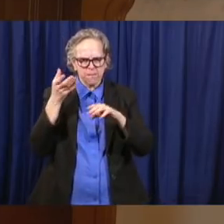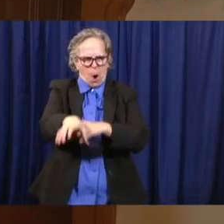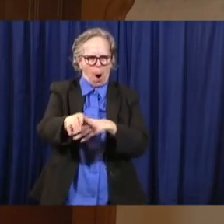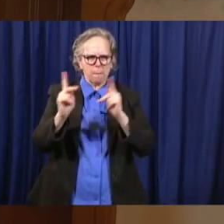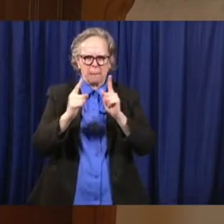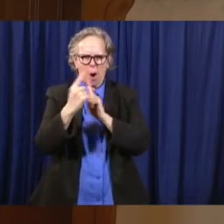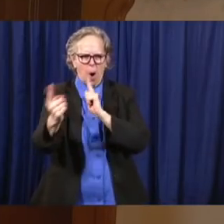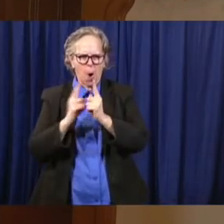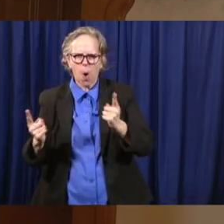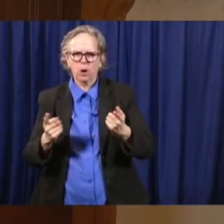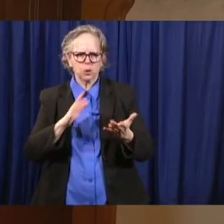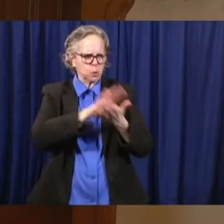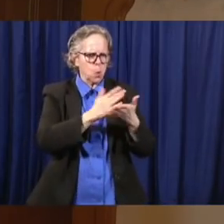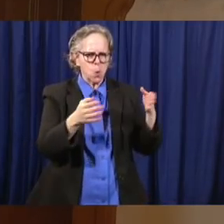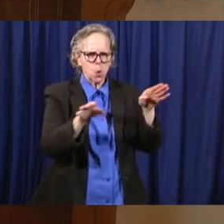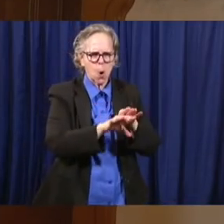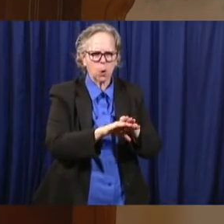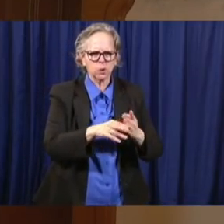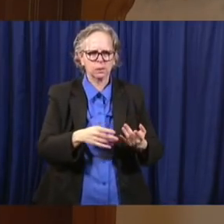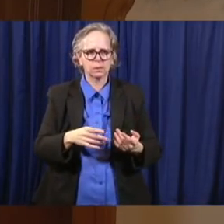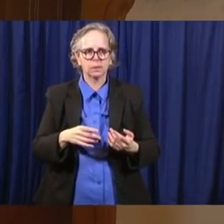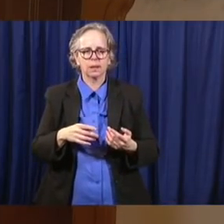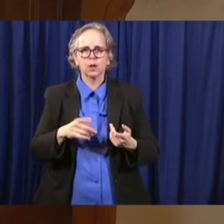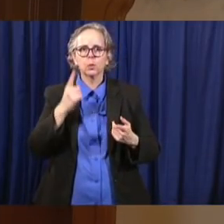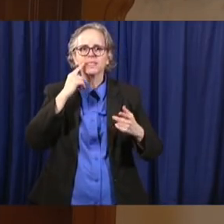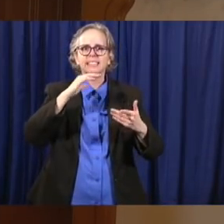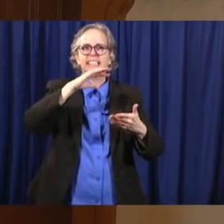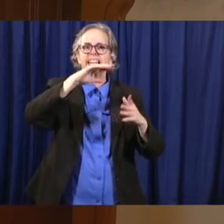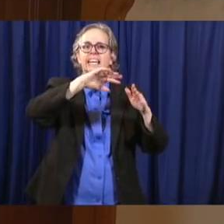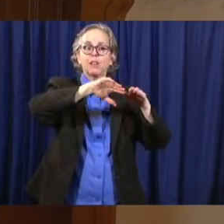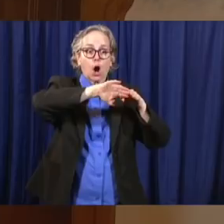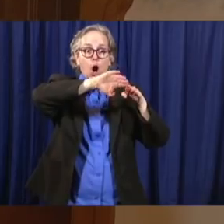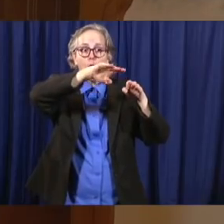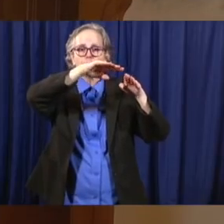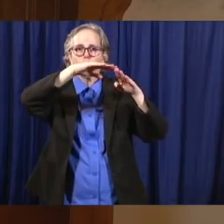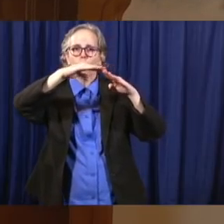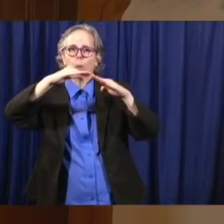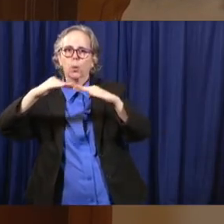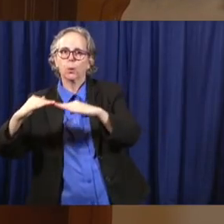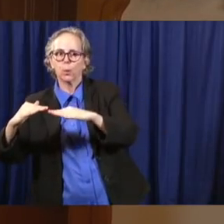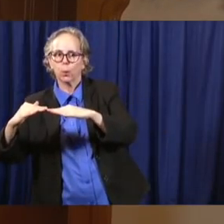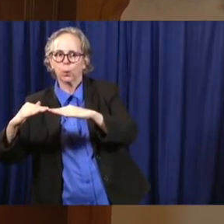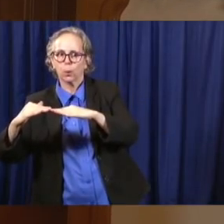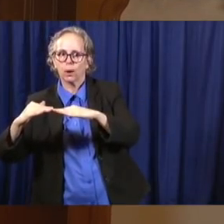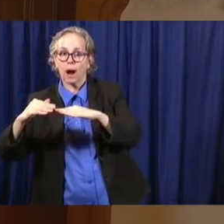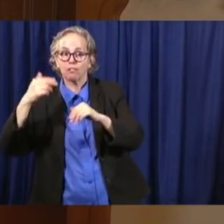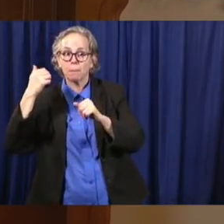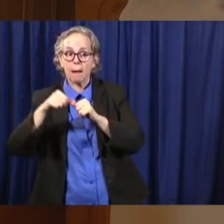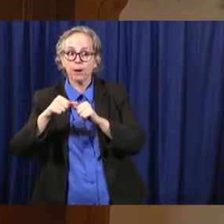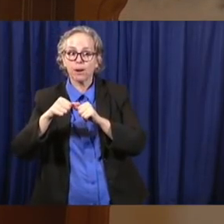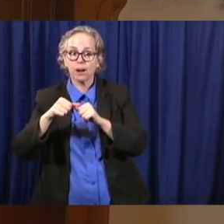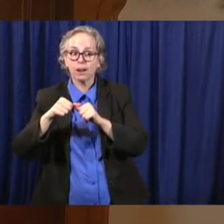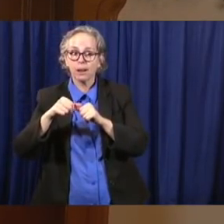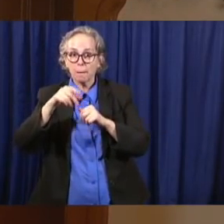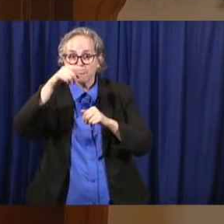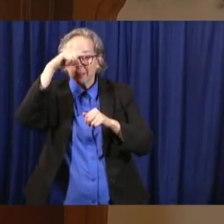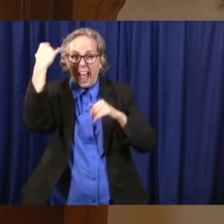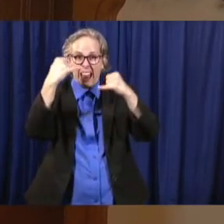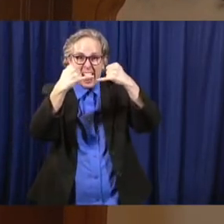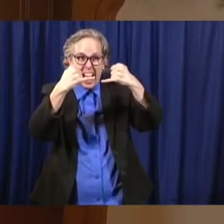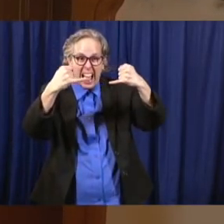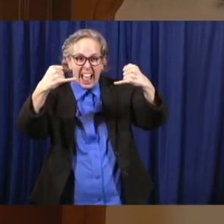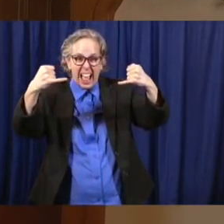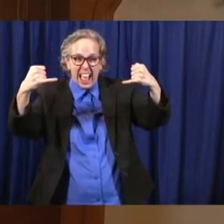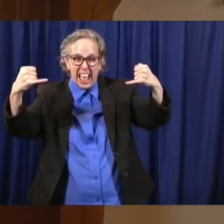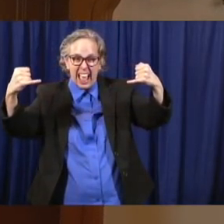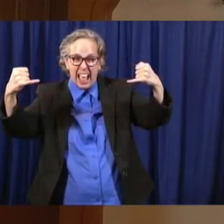sooner if you do nothing. But what you do, remember our black line, is that you overwhelm the healthcare system.